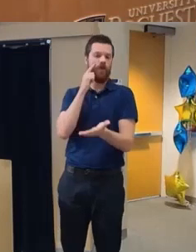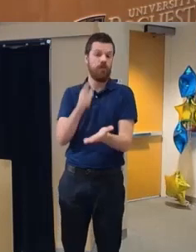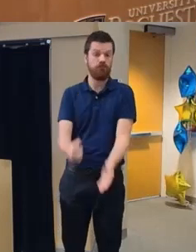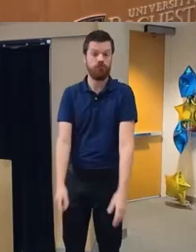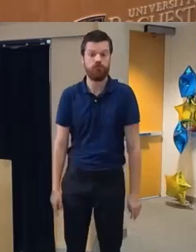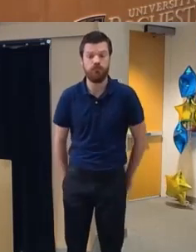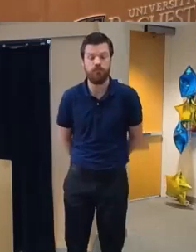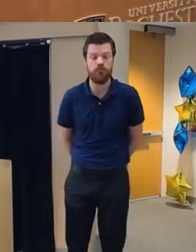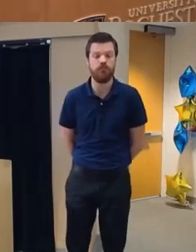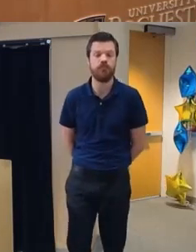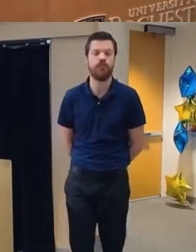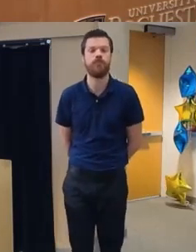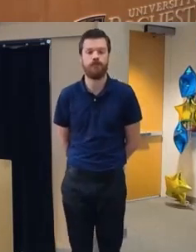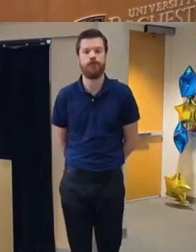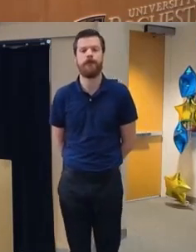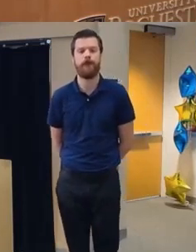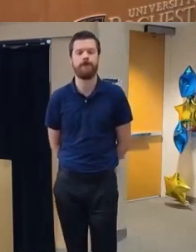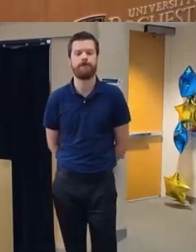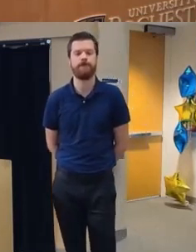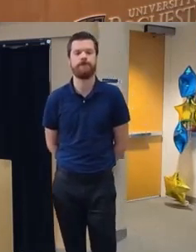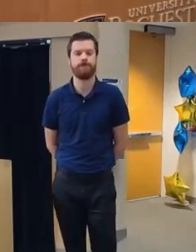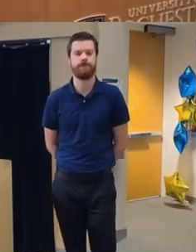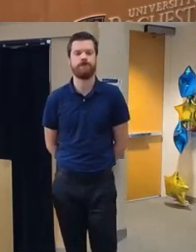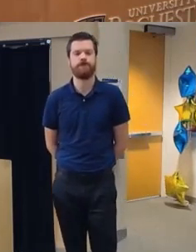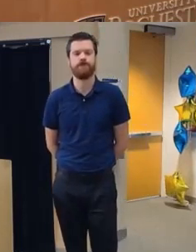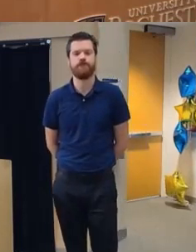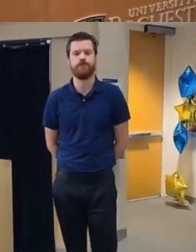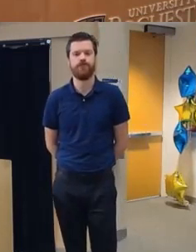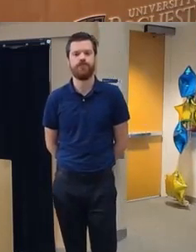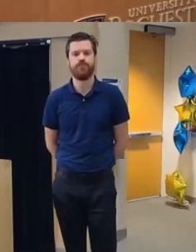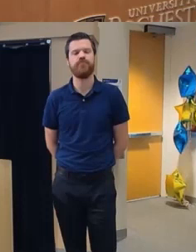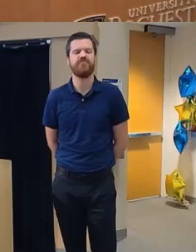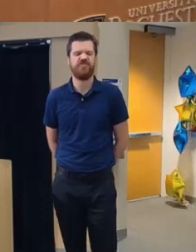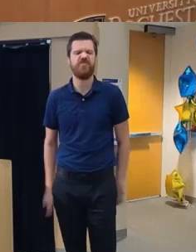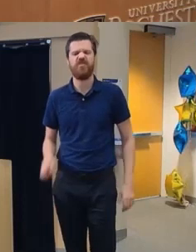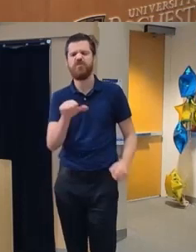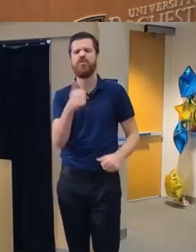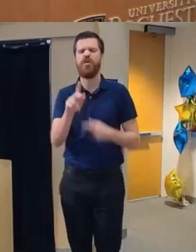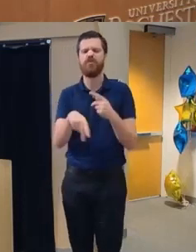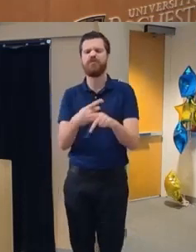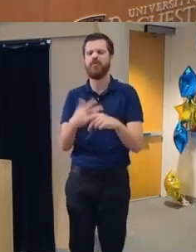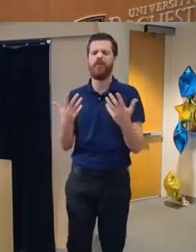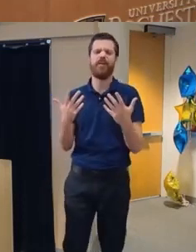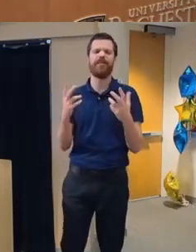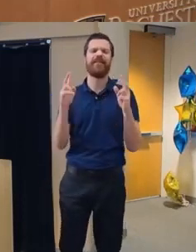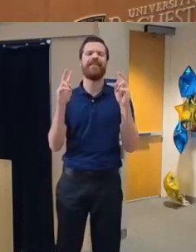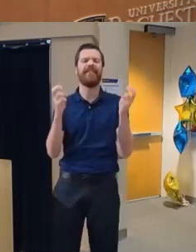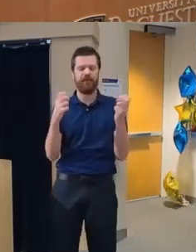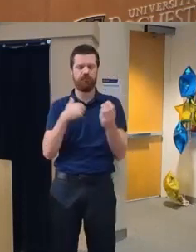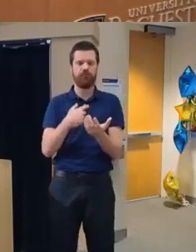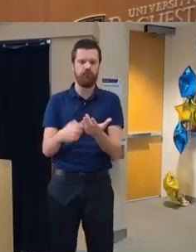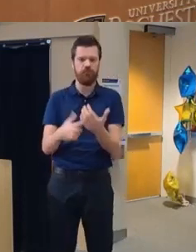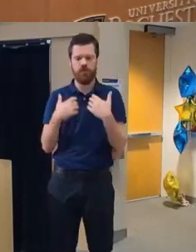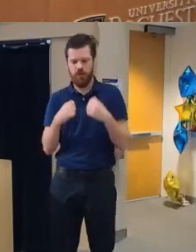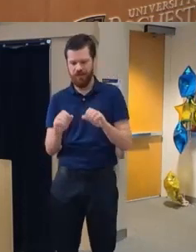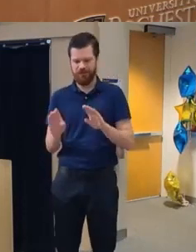them. Okay, and then kind of another like just sort of theme around talking about health